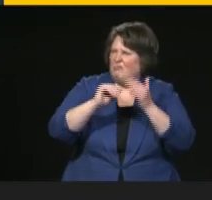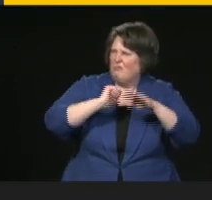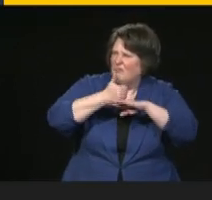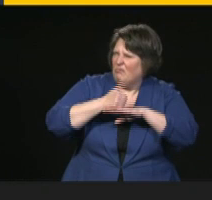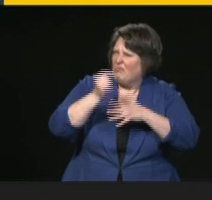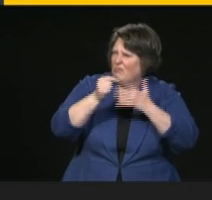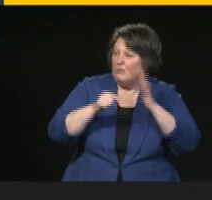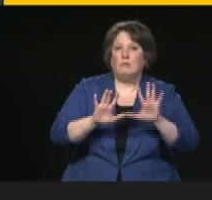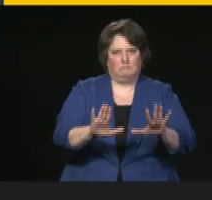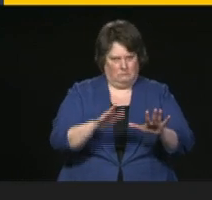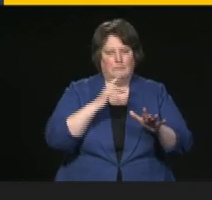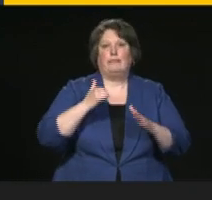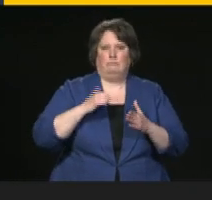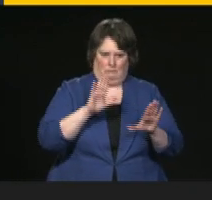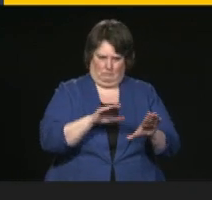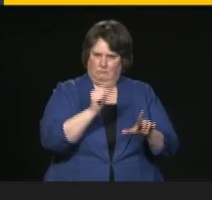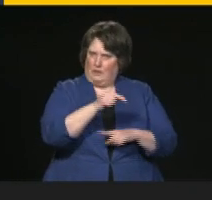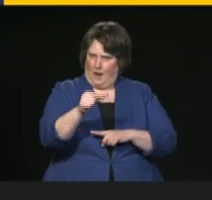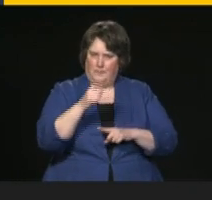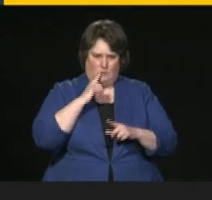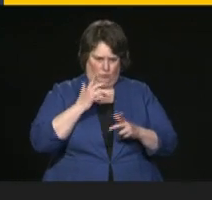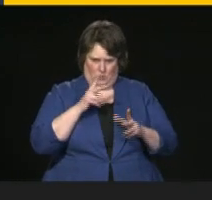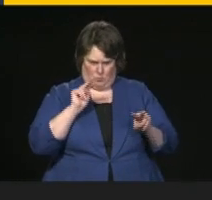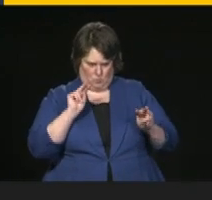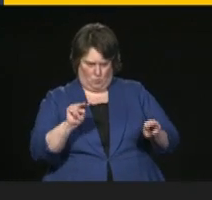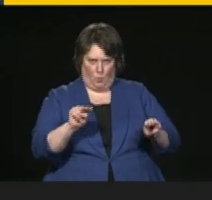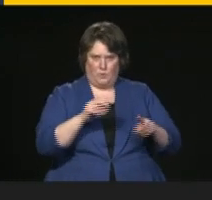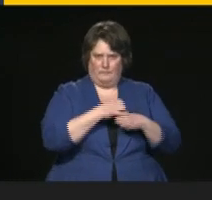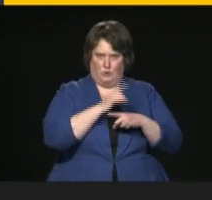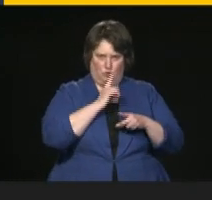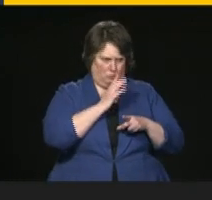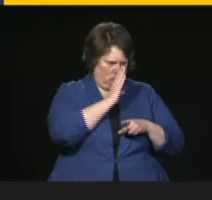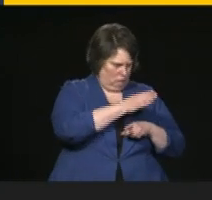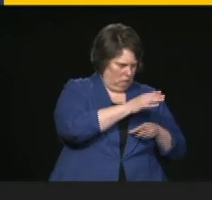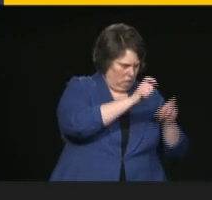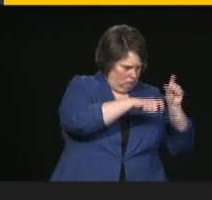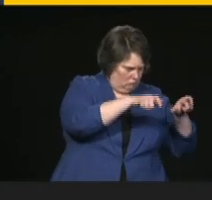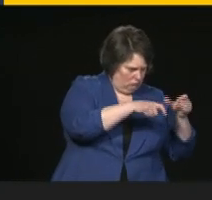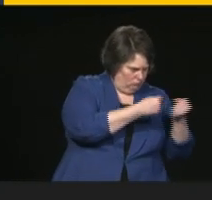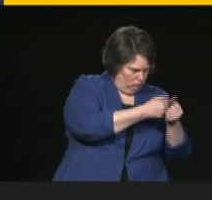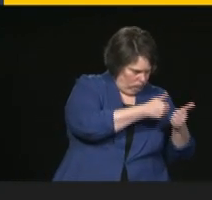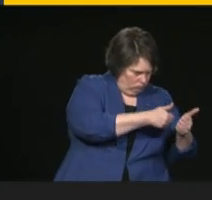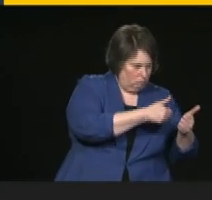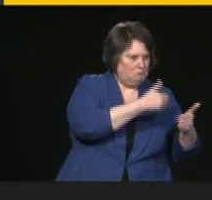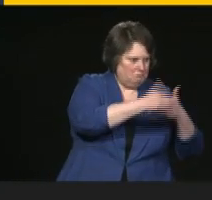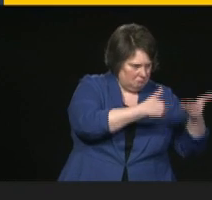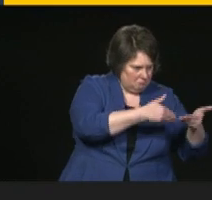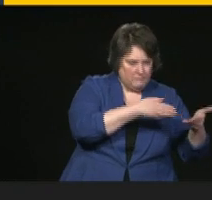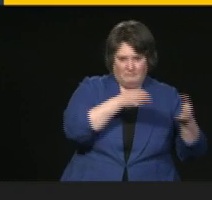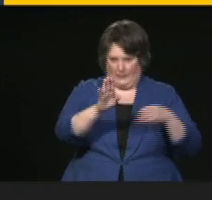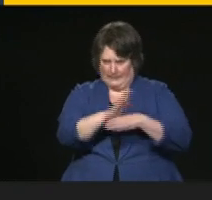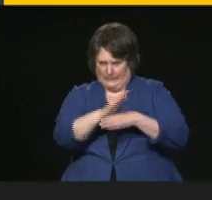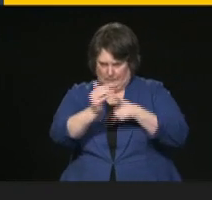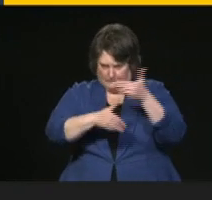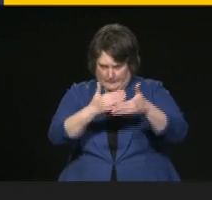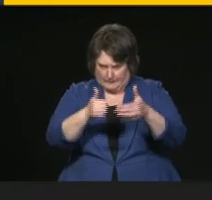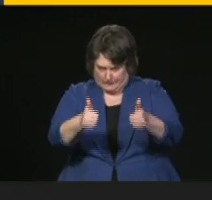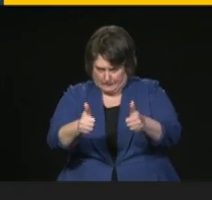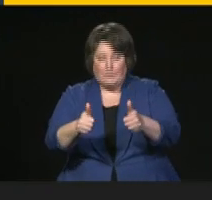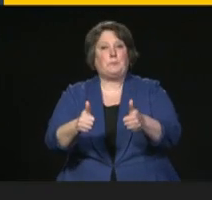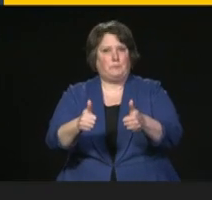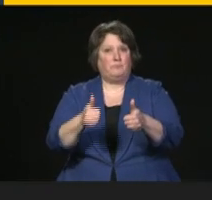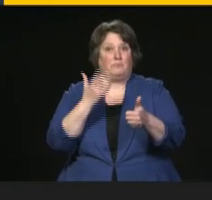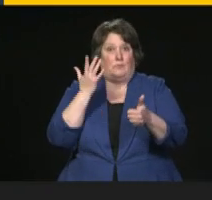people are supported, to make sure that businesses are supported, and to ensure that we have an economy that can come out of this challenge in a way that will